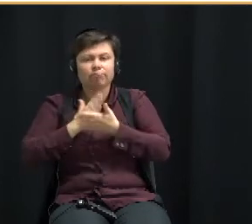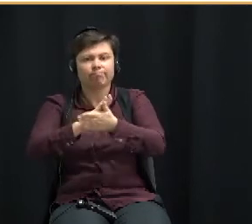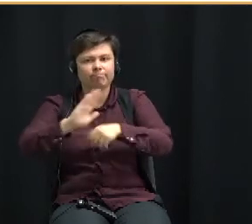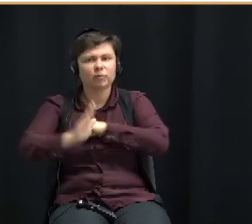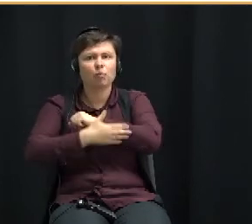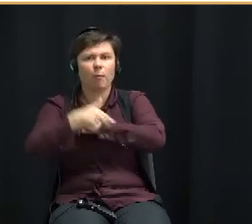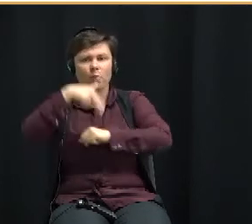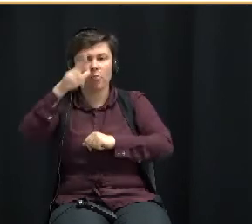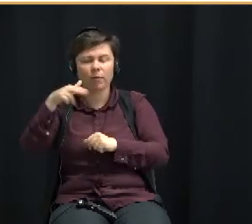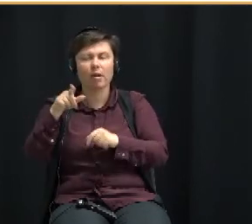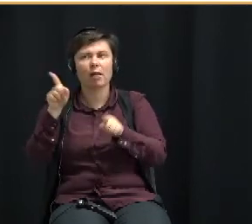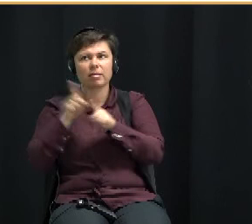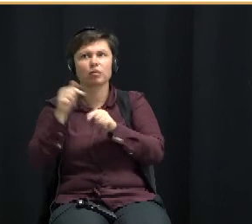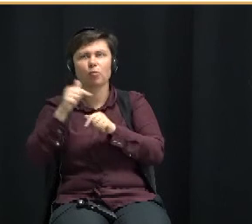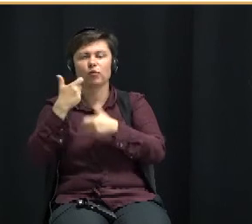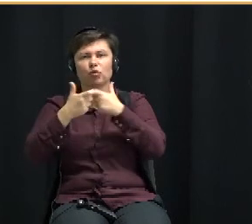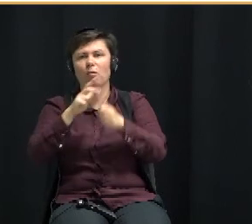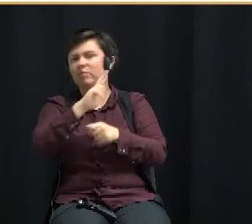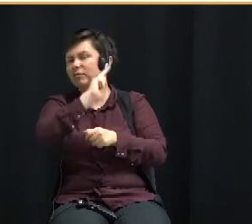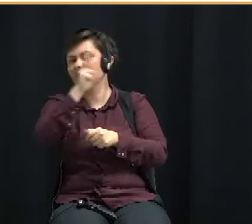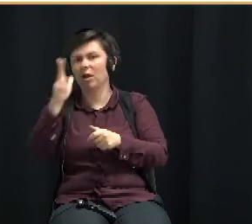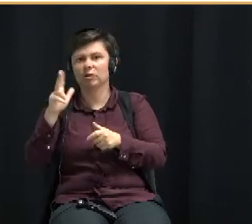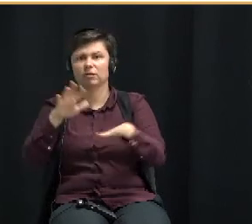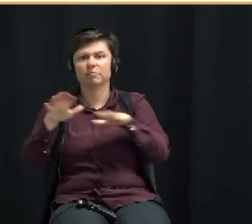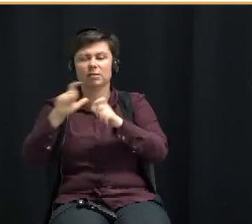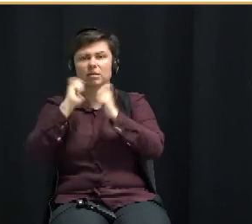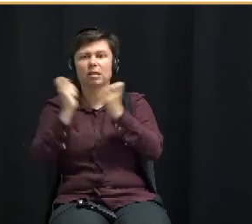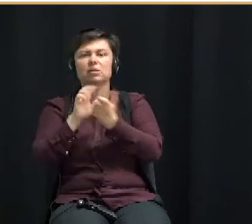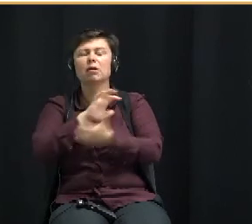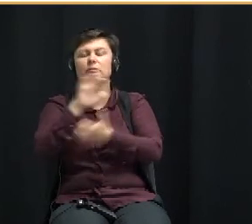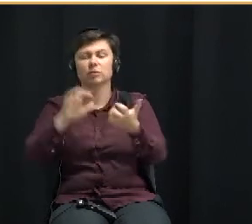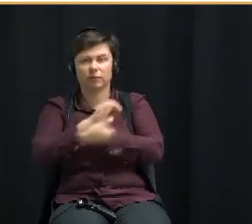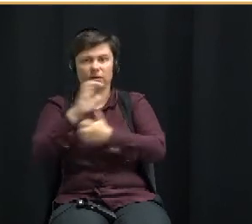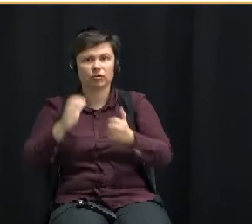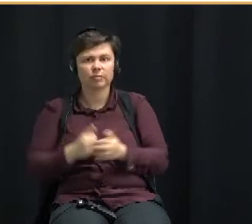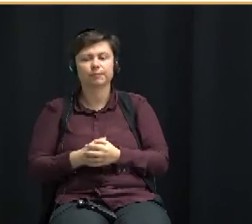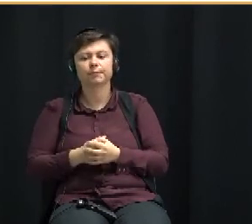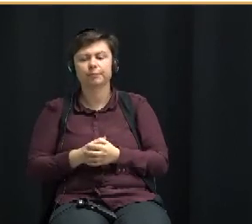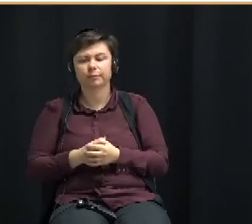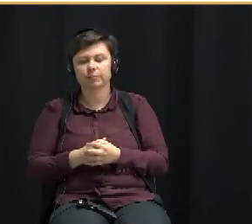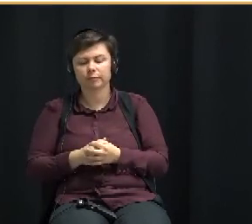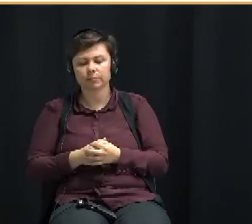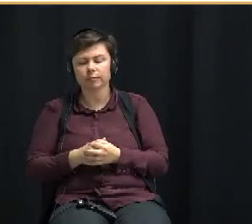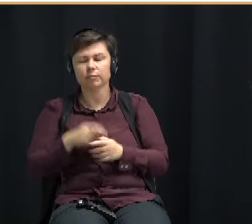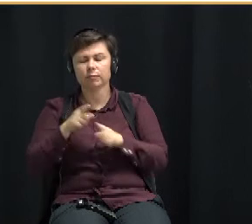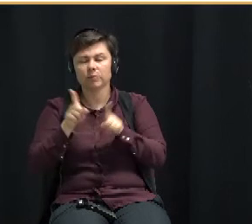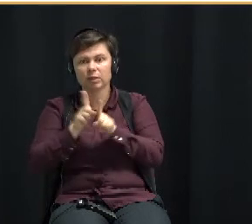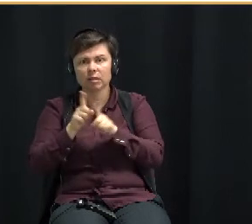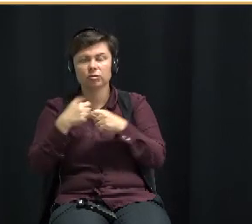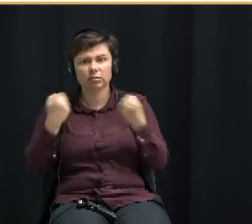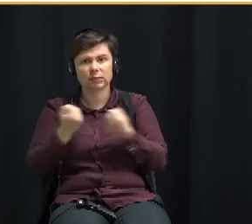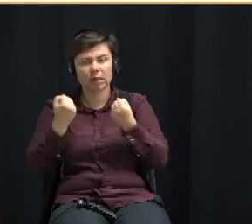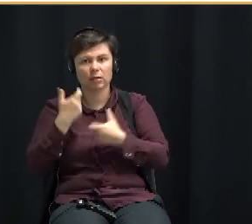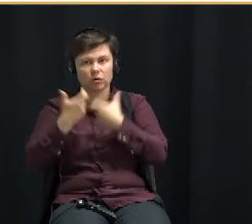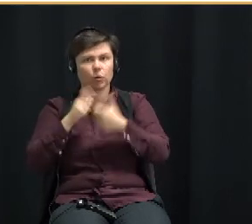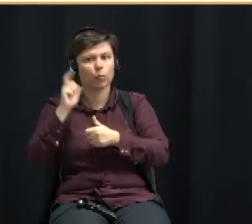what I see also where in the network of EIDD that I represent. But I also think